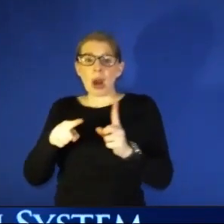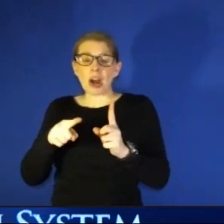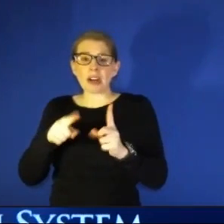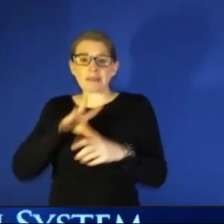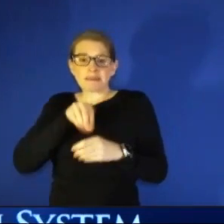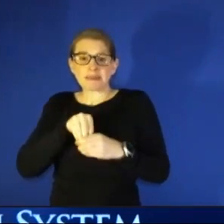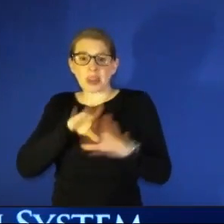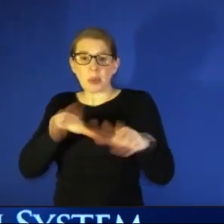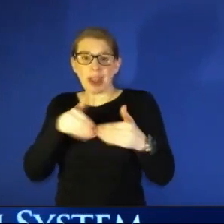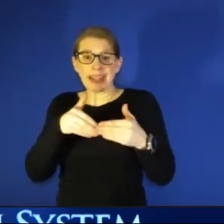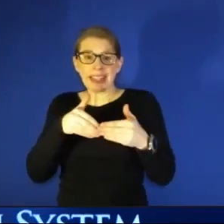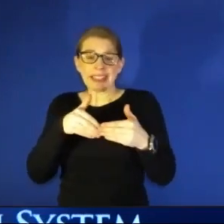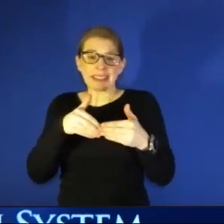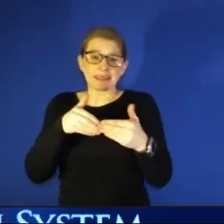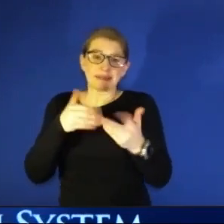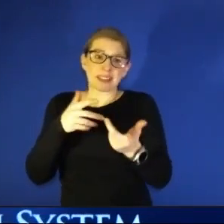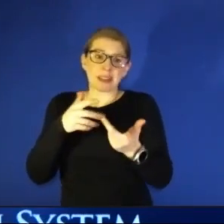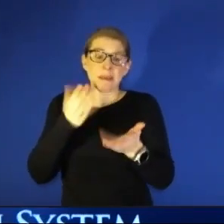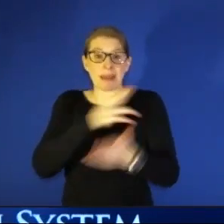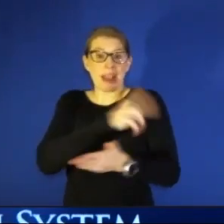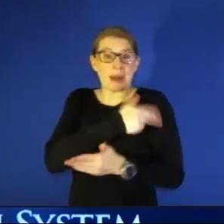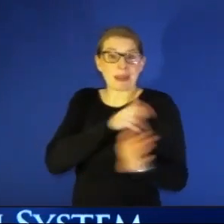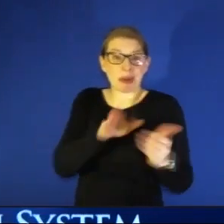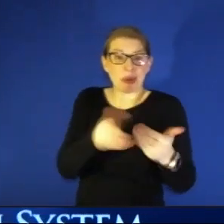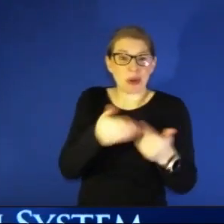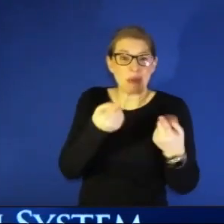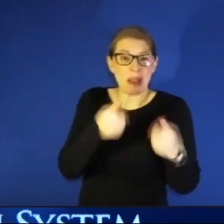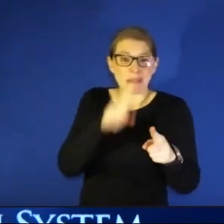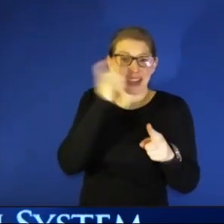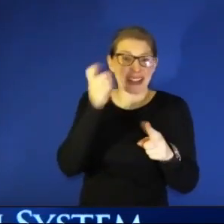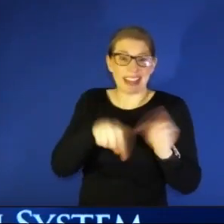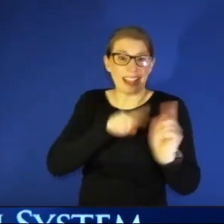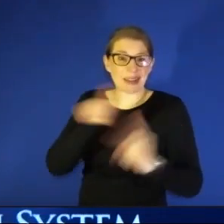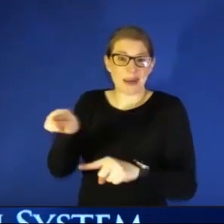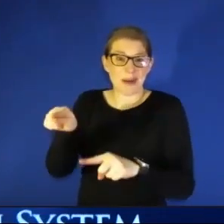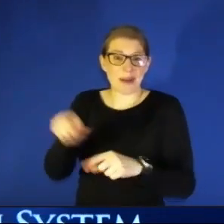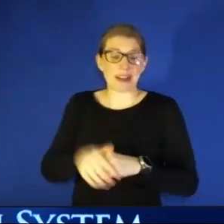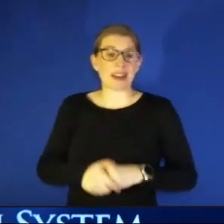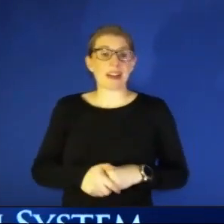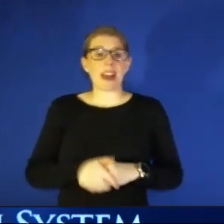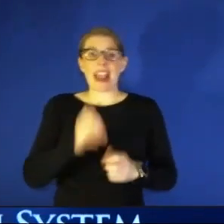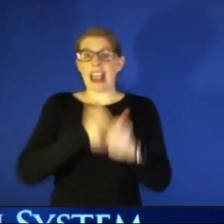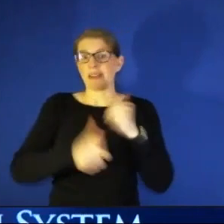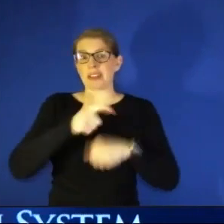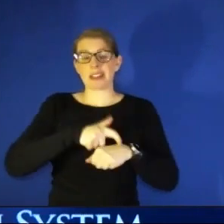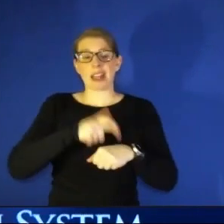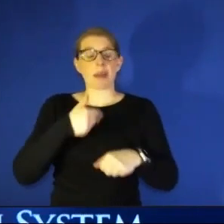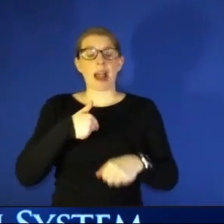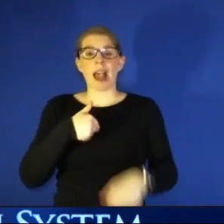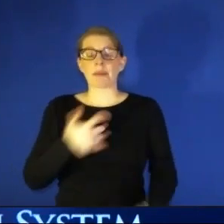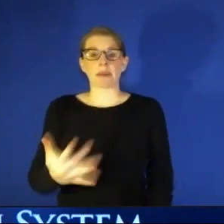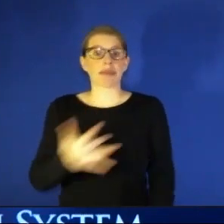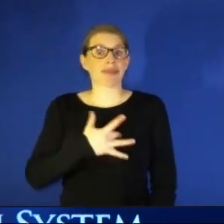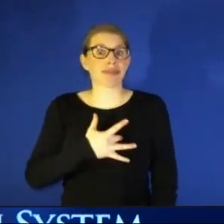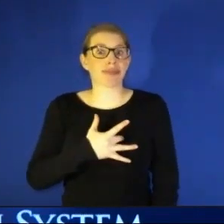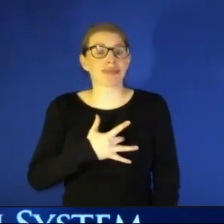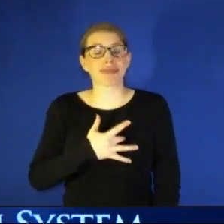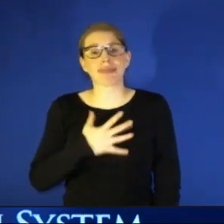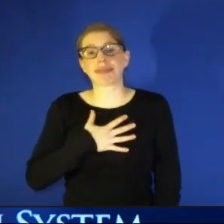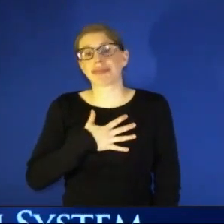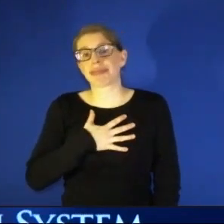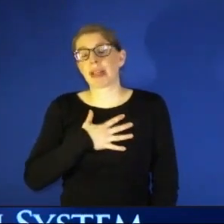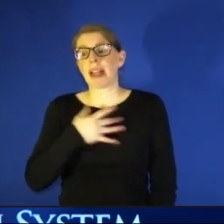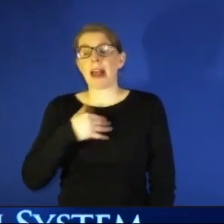can't attend. There are countless stories like that, and every single time I'm totally awestruck when I hear them, and I'm so proud